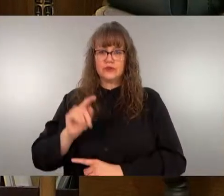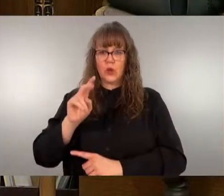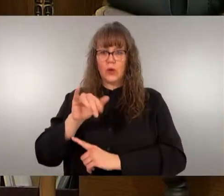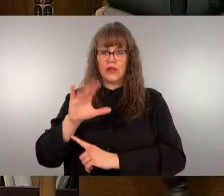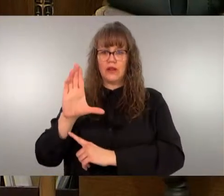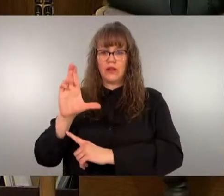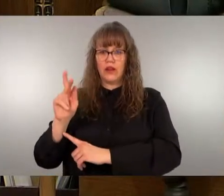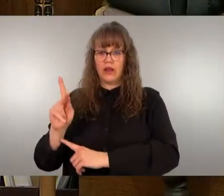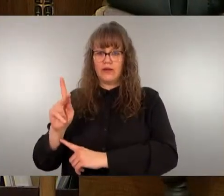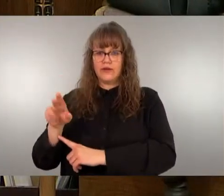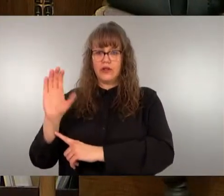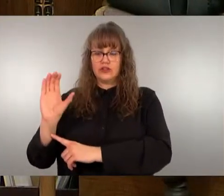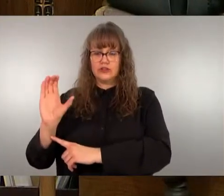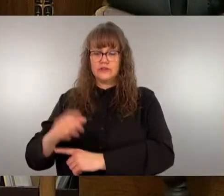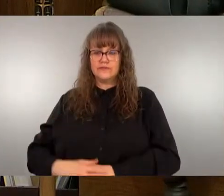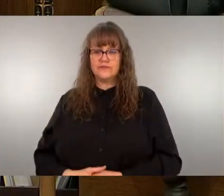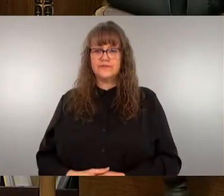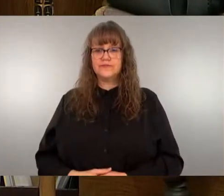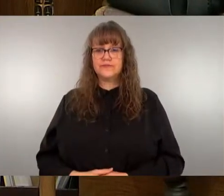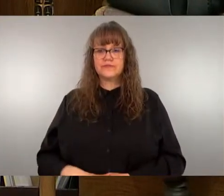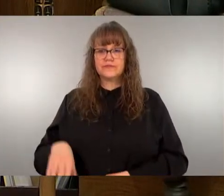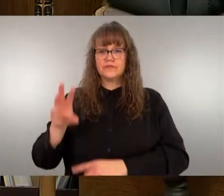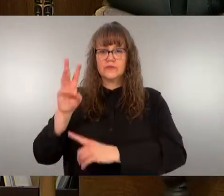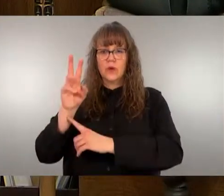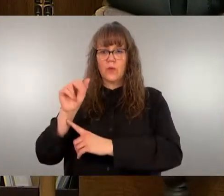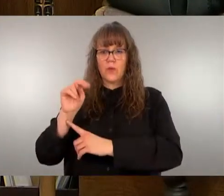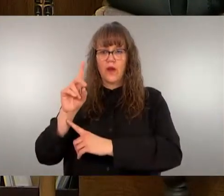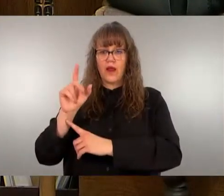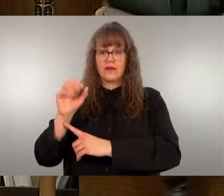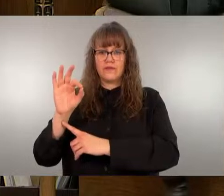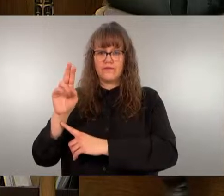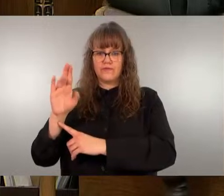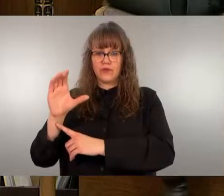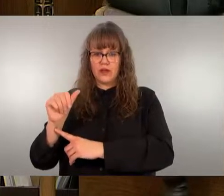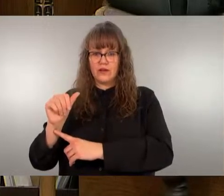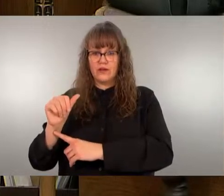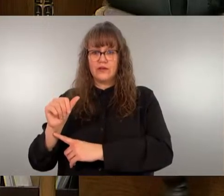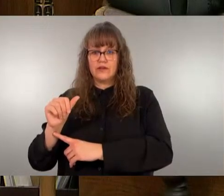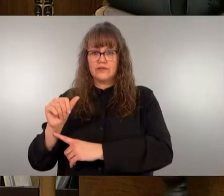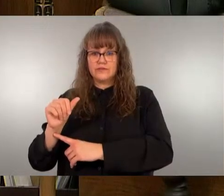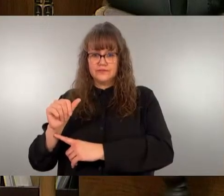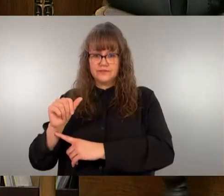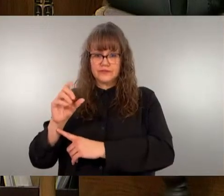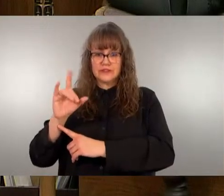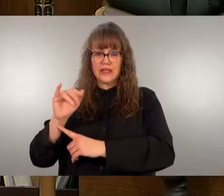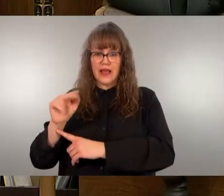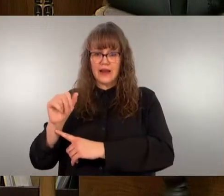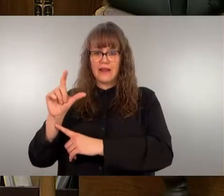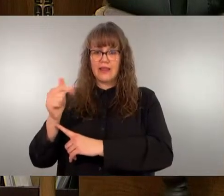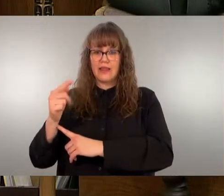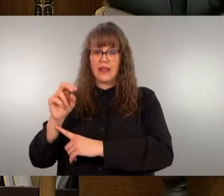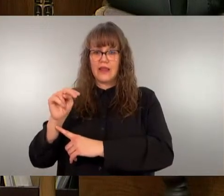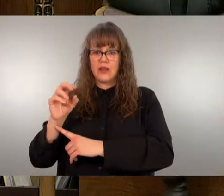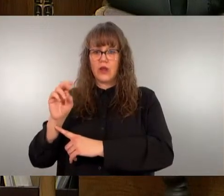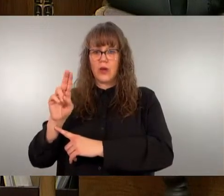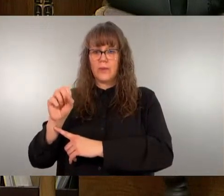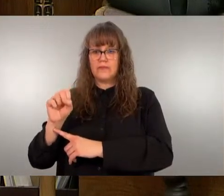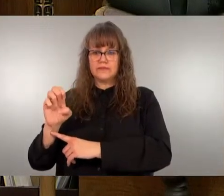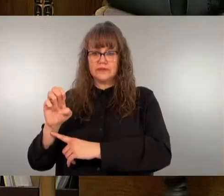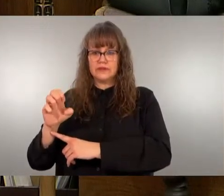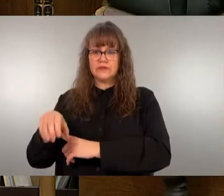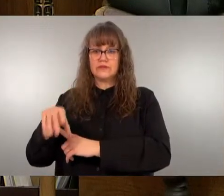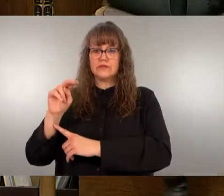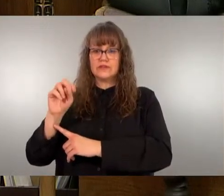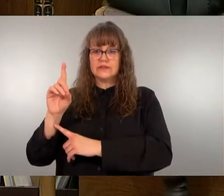Fuca Malahat, Dana Lajeunesse, BC NDP. Kamloops Centre, Peter Millibar, Conservative Party